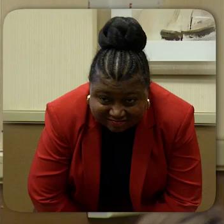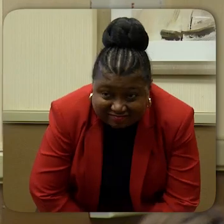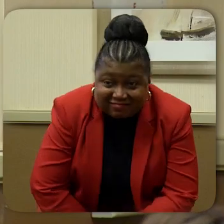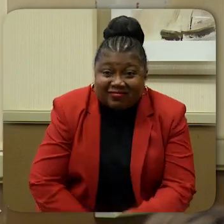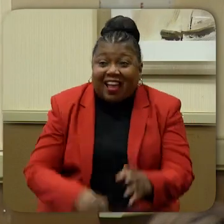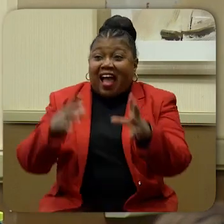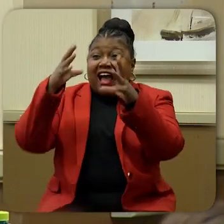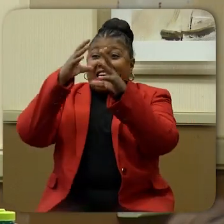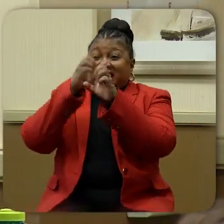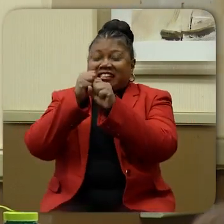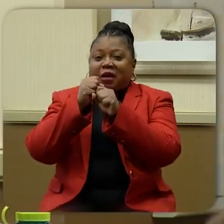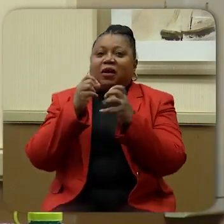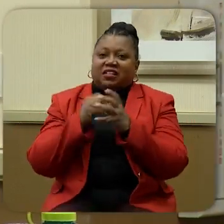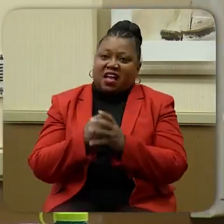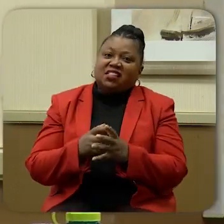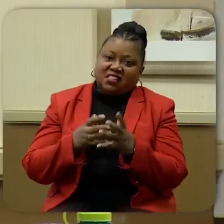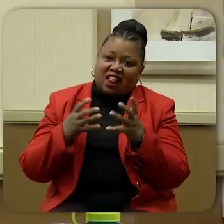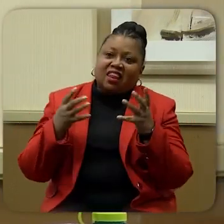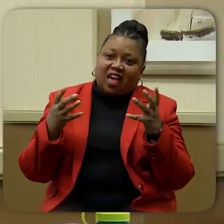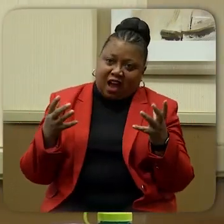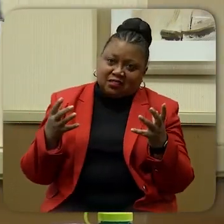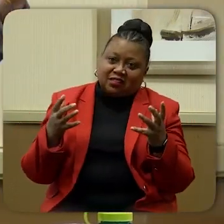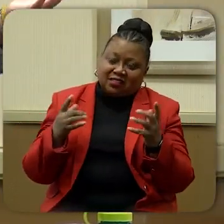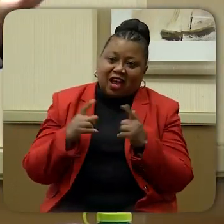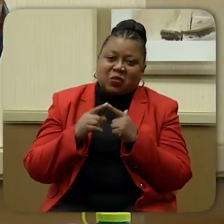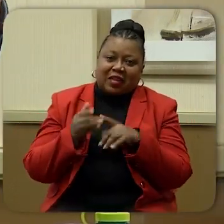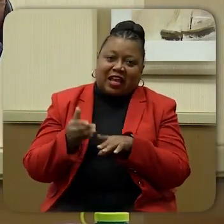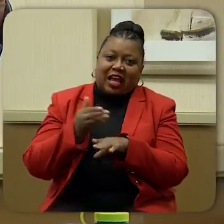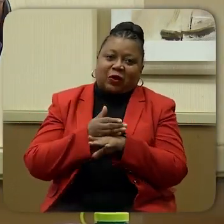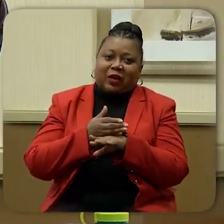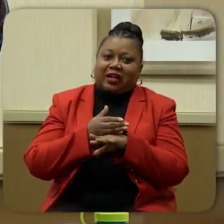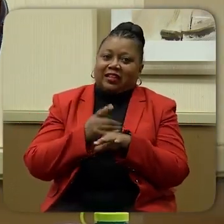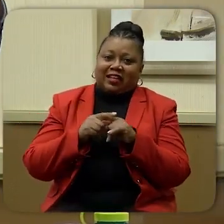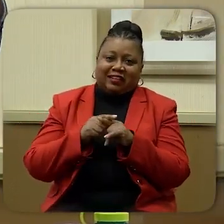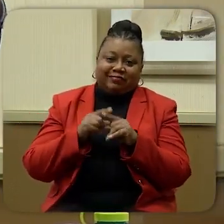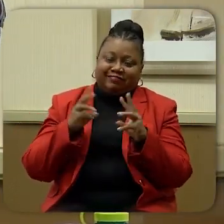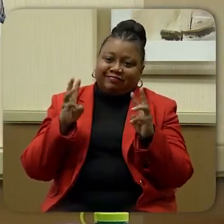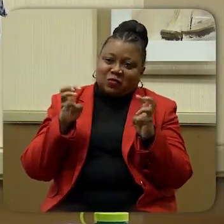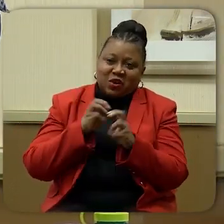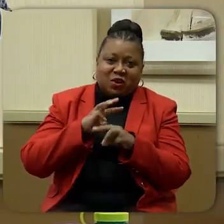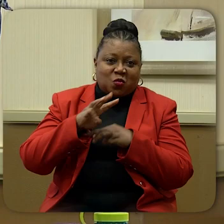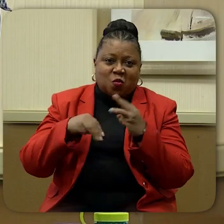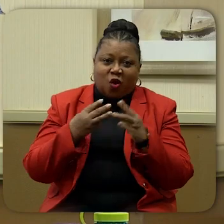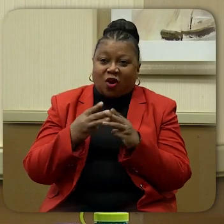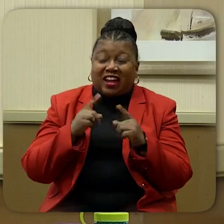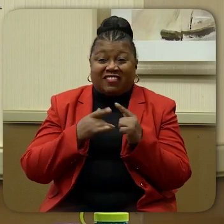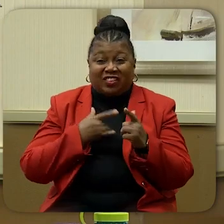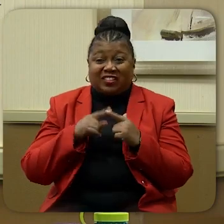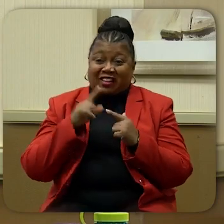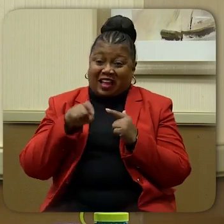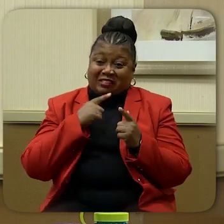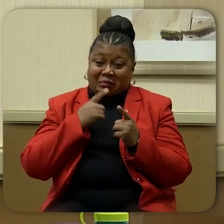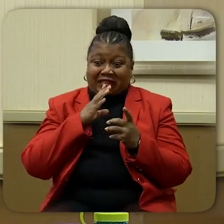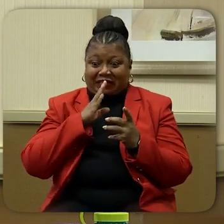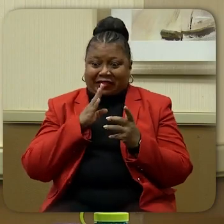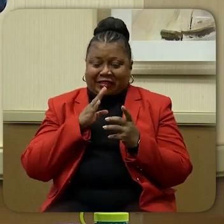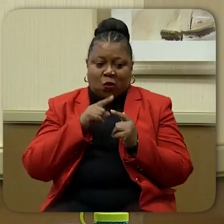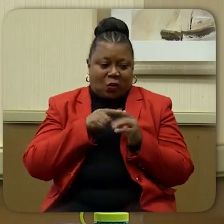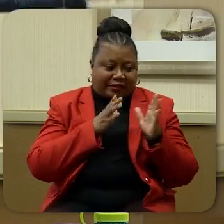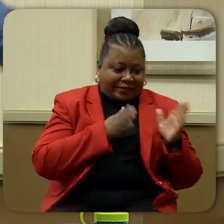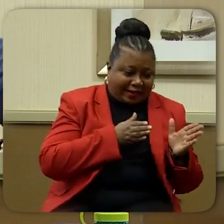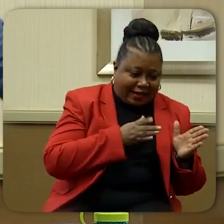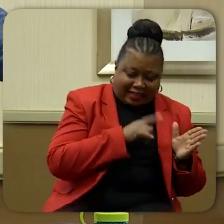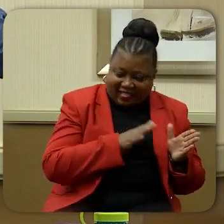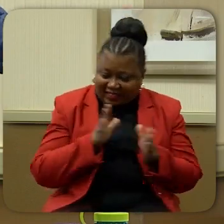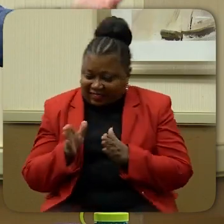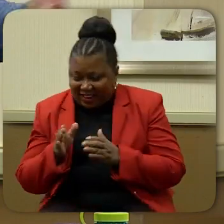Like there is a lot that we're navigating in a very increasingly polarized world, right? So it feels like you have to be on one side or